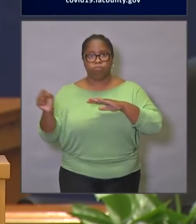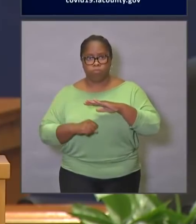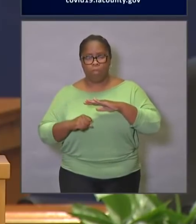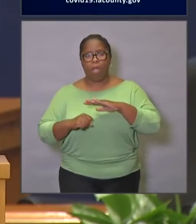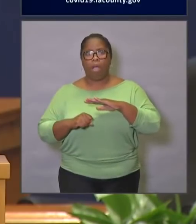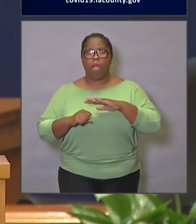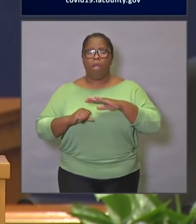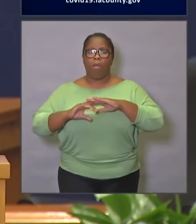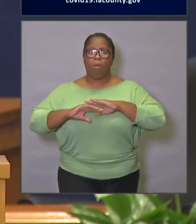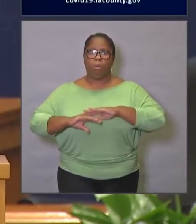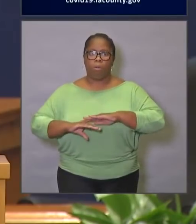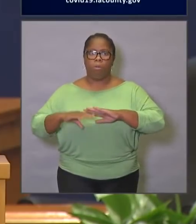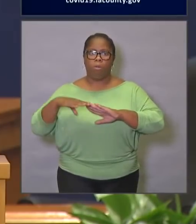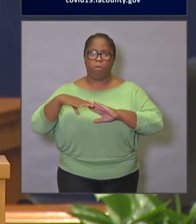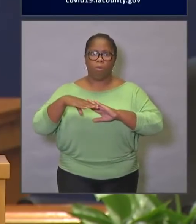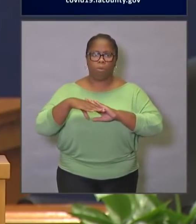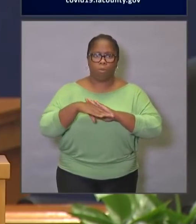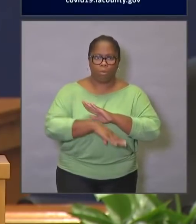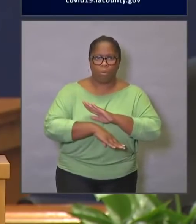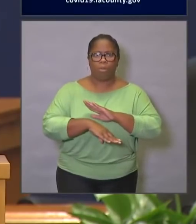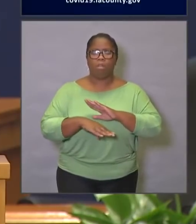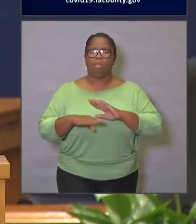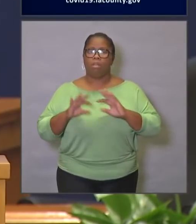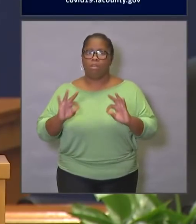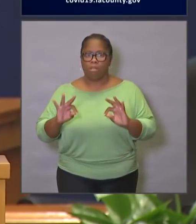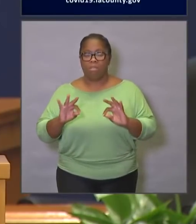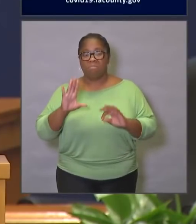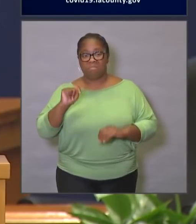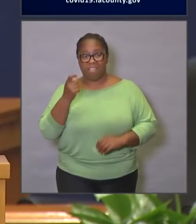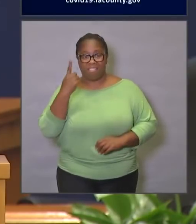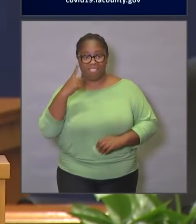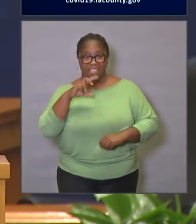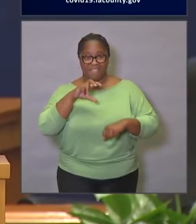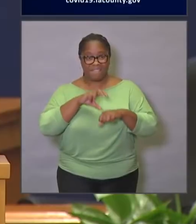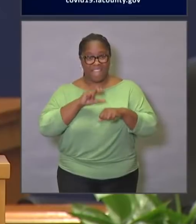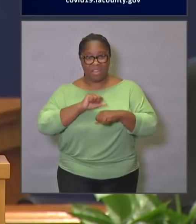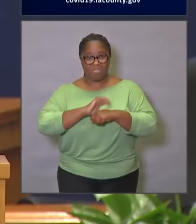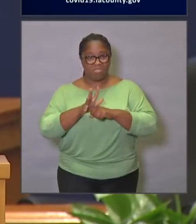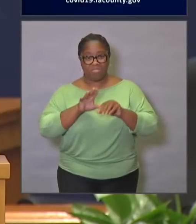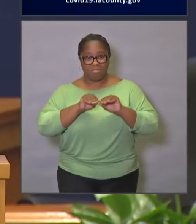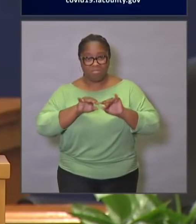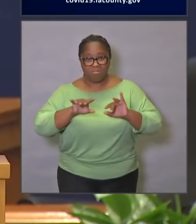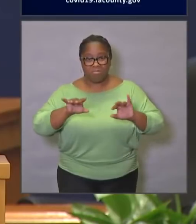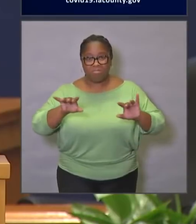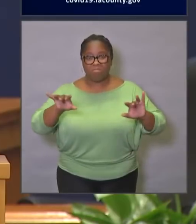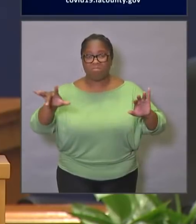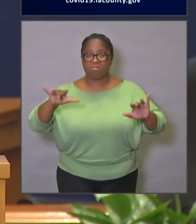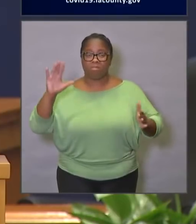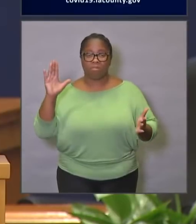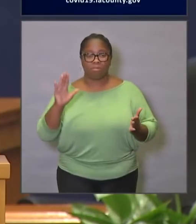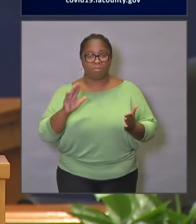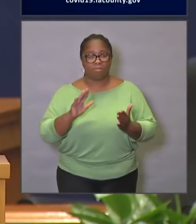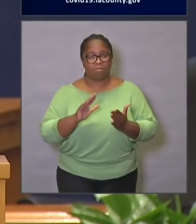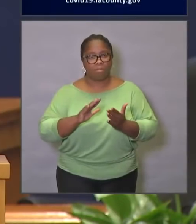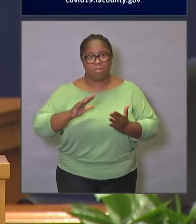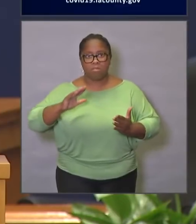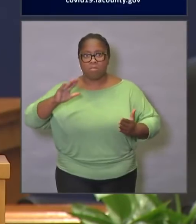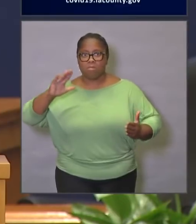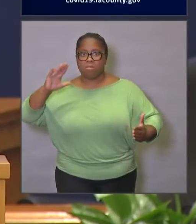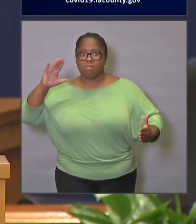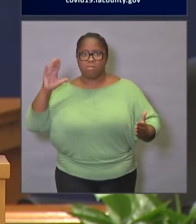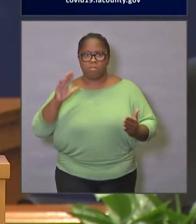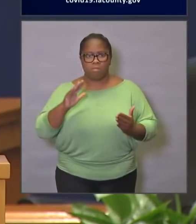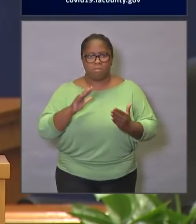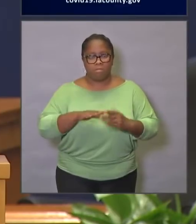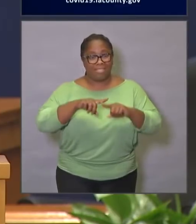number of other variables are also flattening. But this virus has proven time and time again to be very reactive and responsive to what we